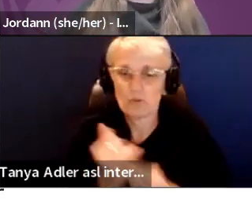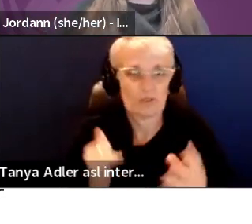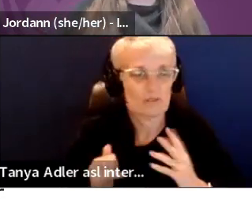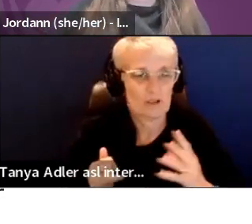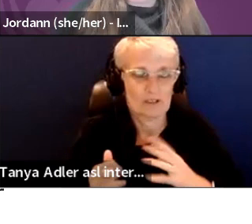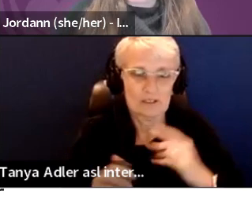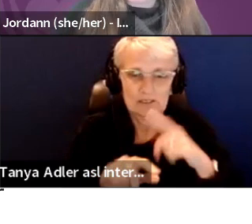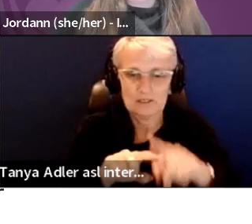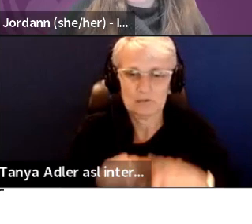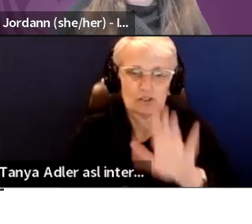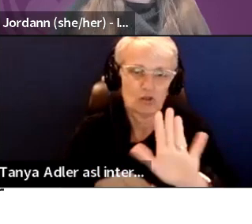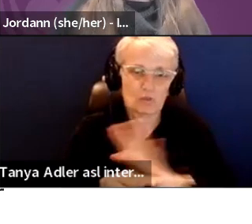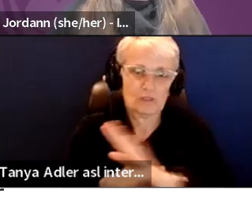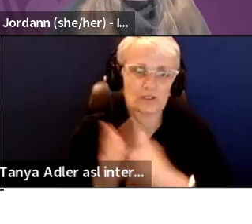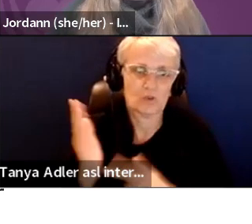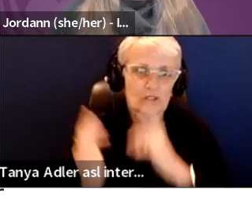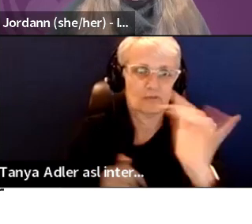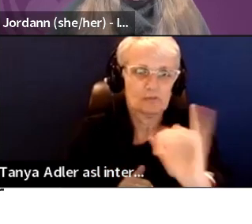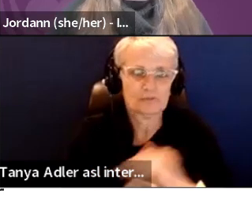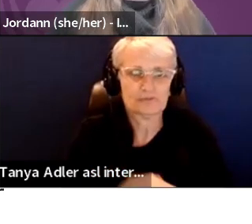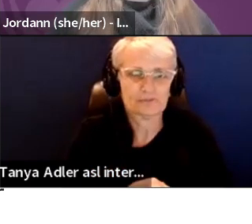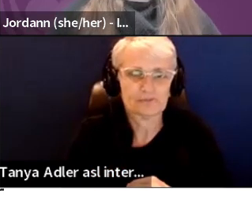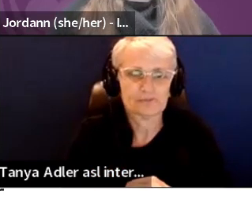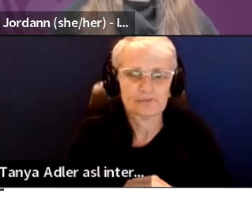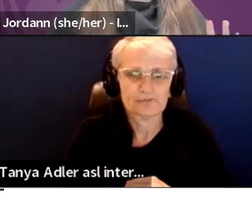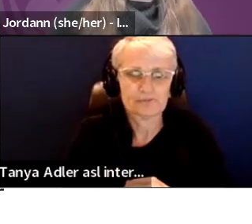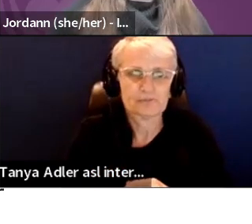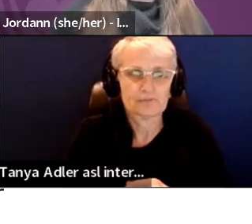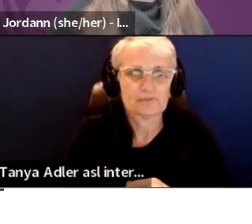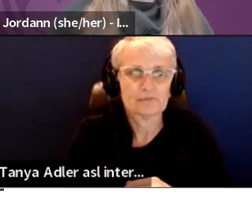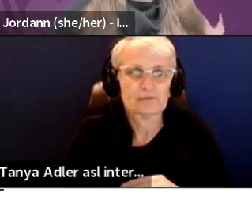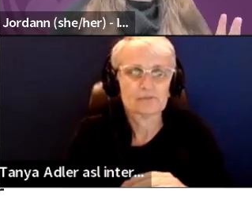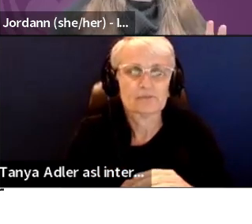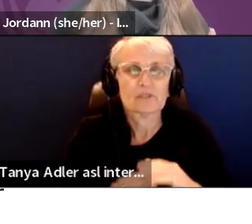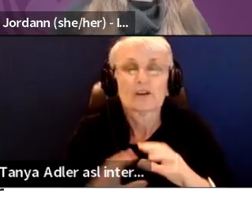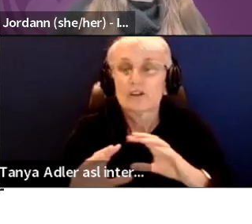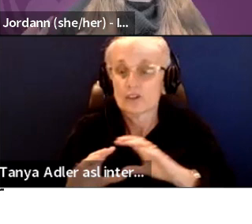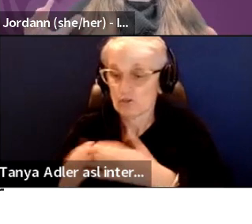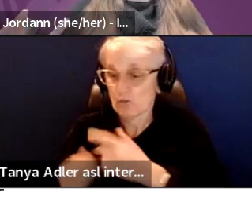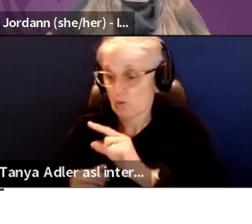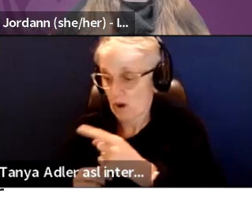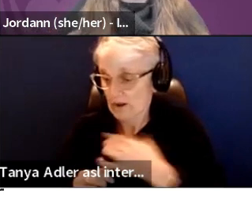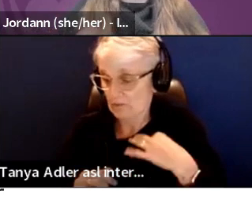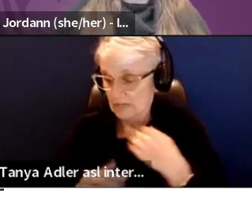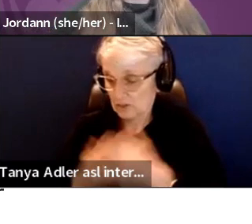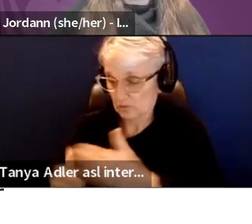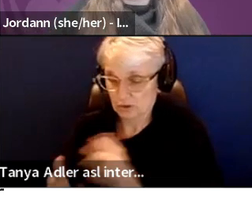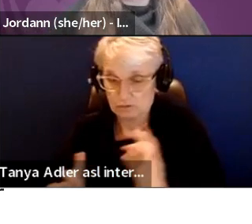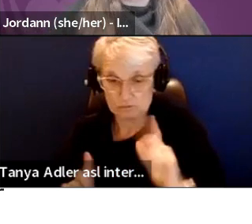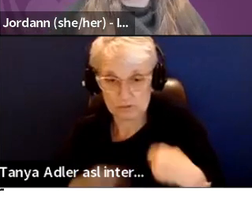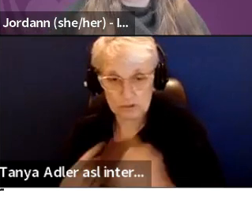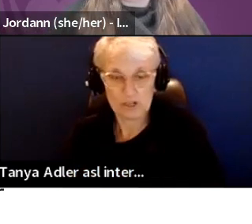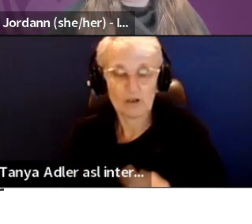depends on the nature of your business. I will say that throughout cohort 1 application process to now, we've